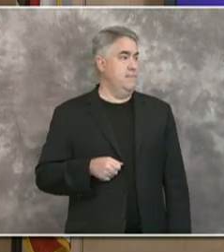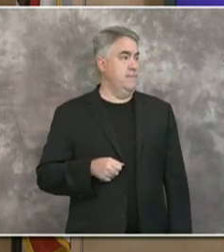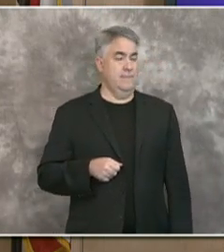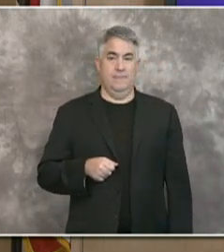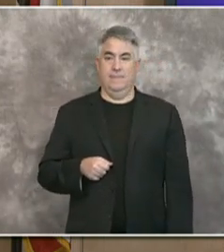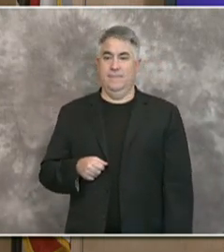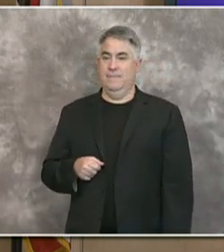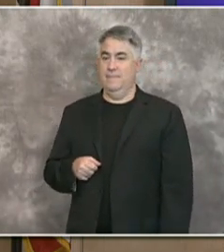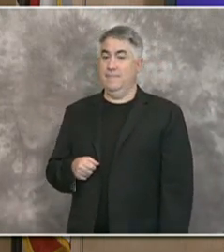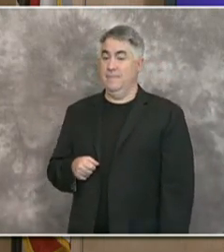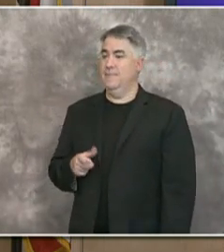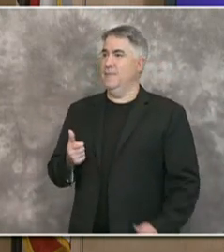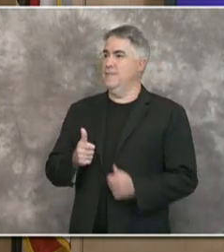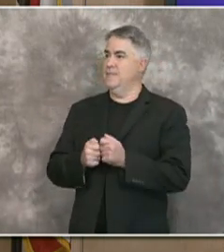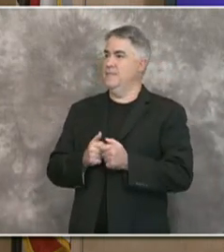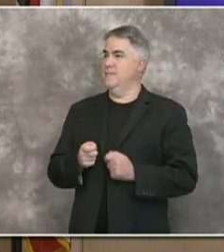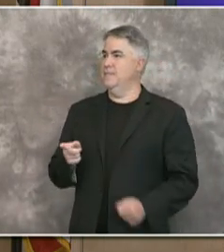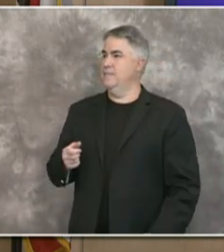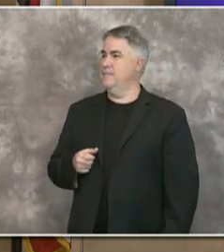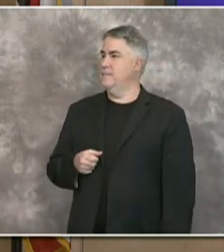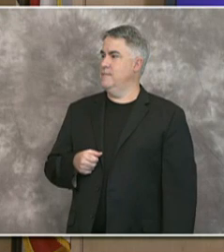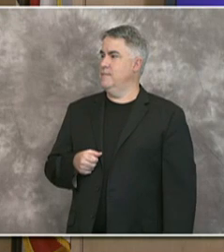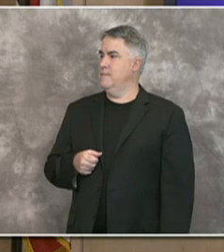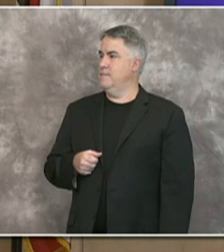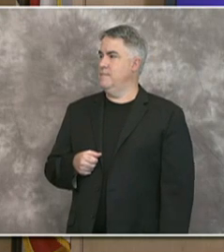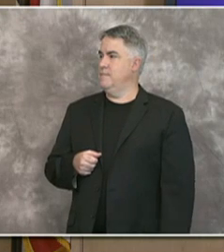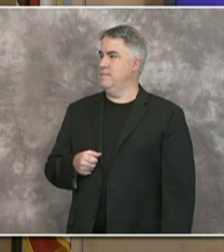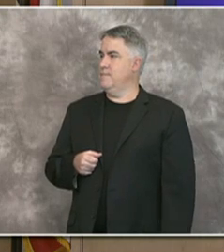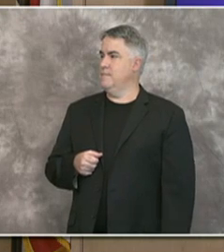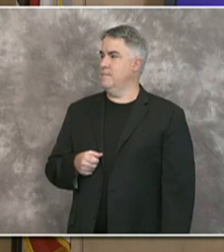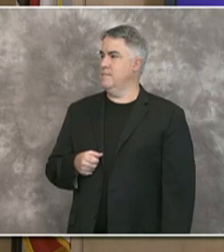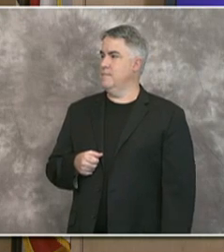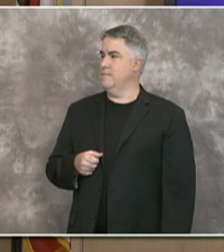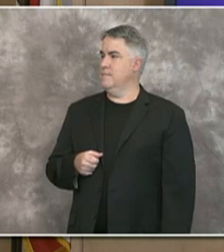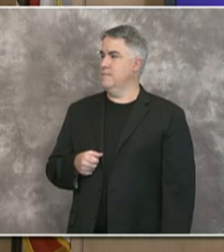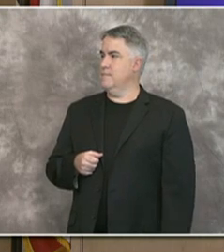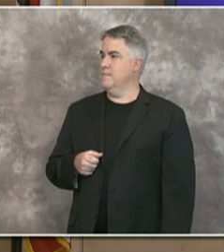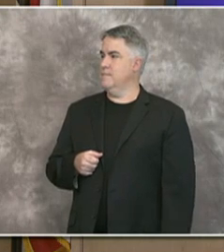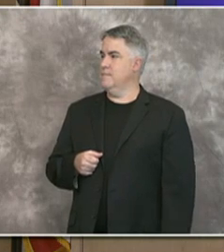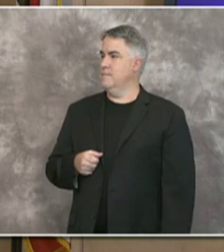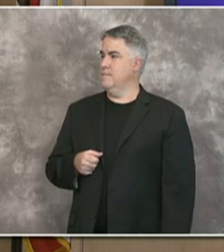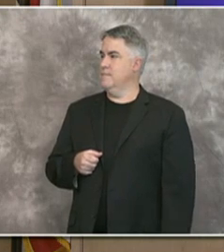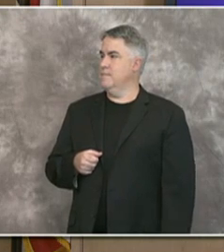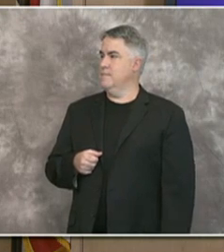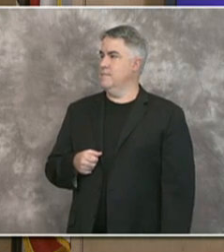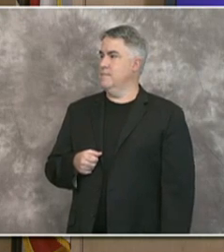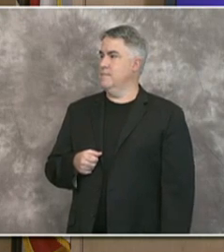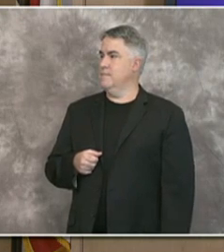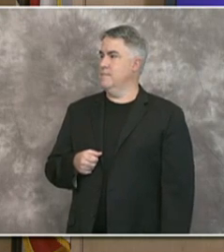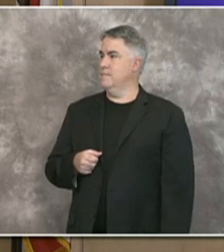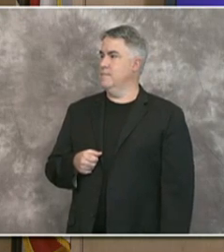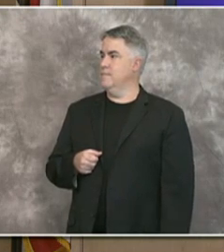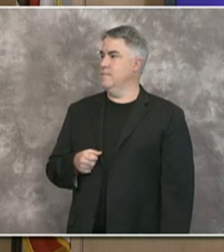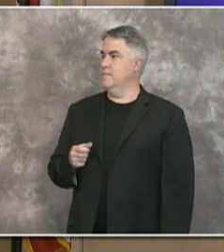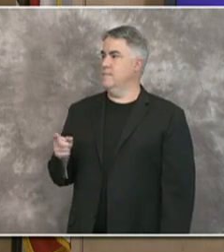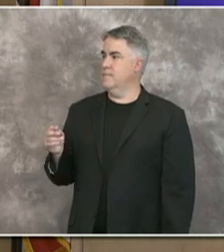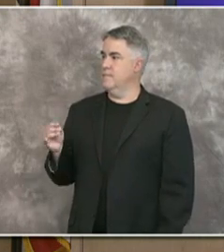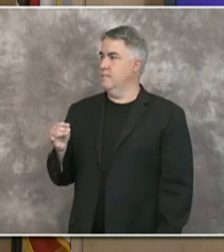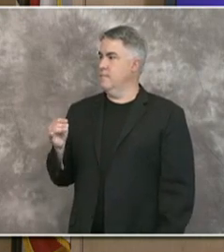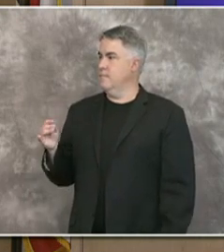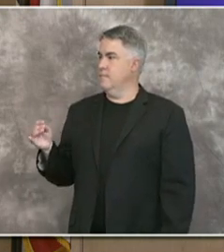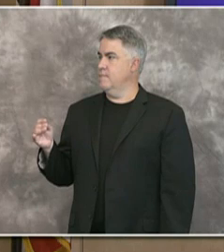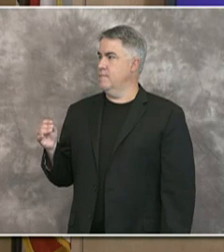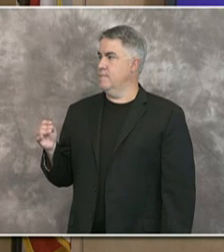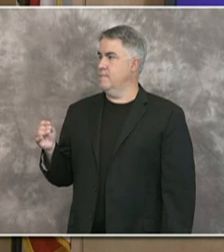questions, and we'll ask for the first question to come up, or do you want to do the slides now? No,